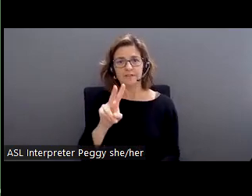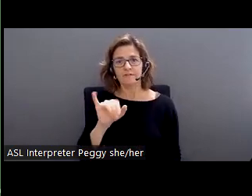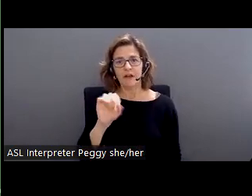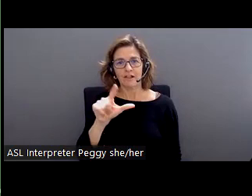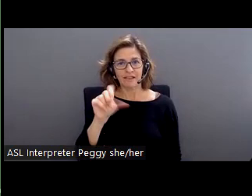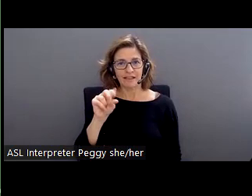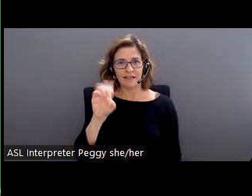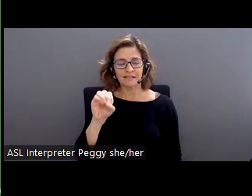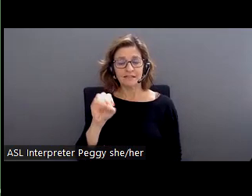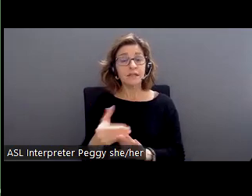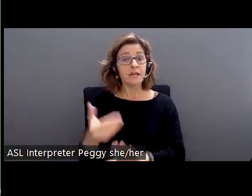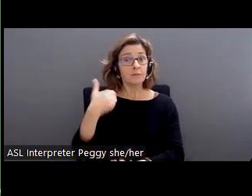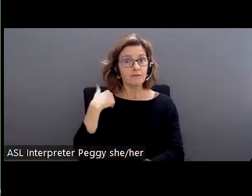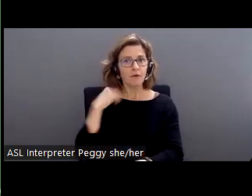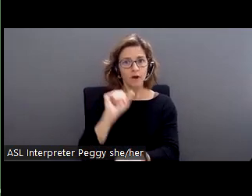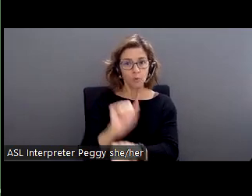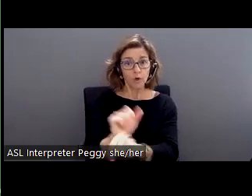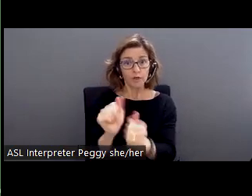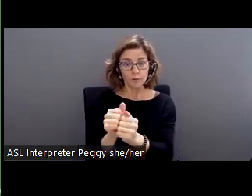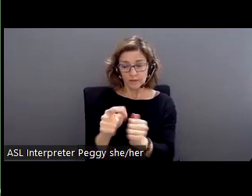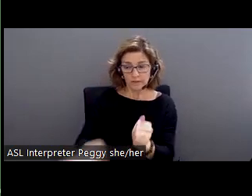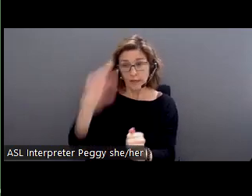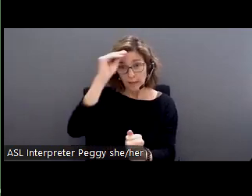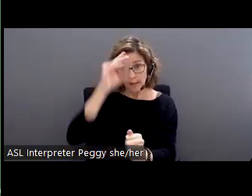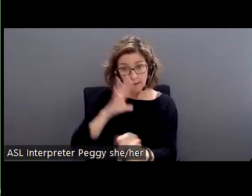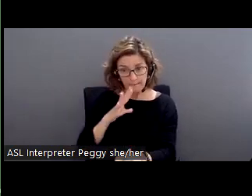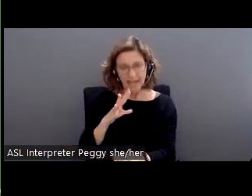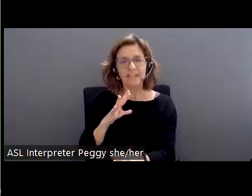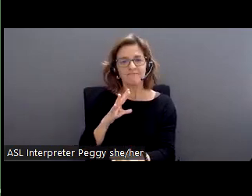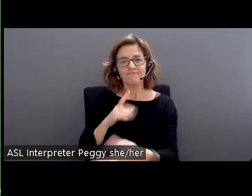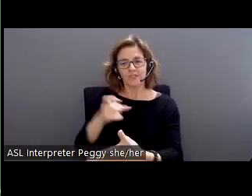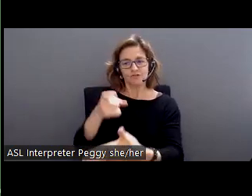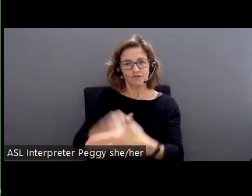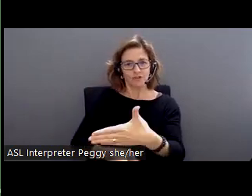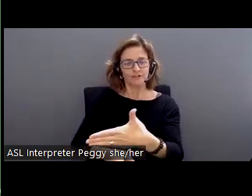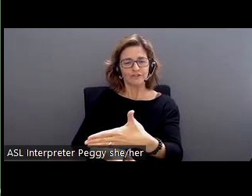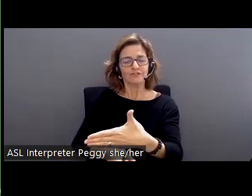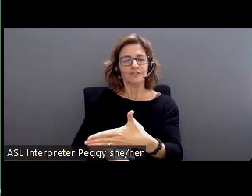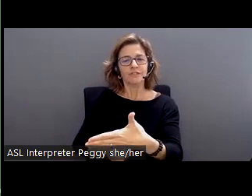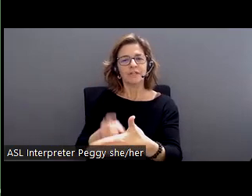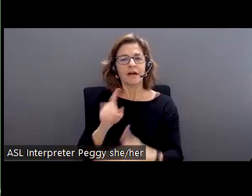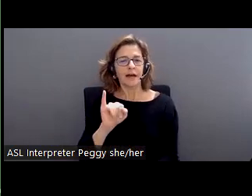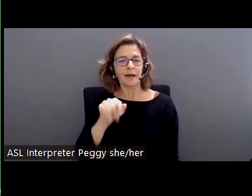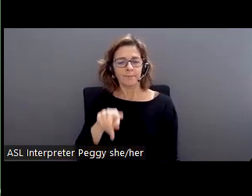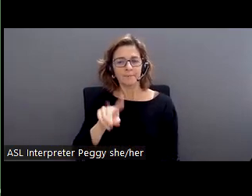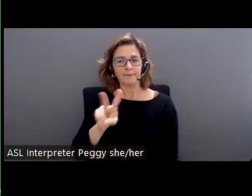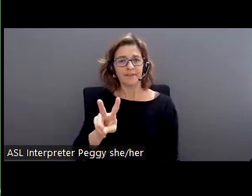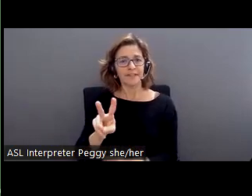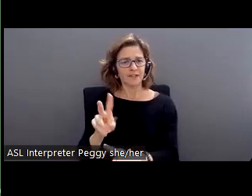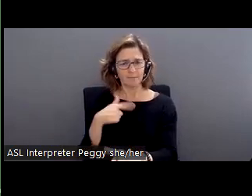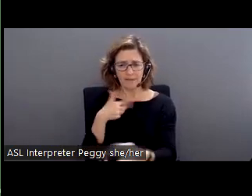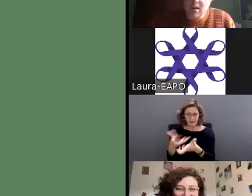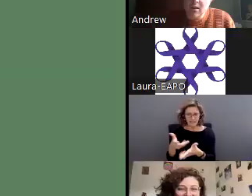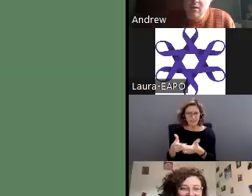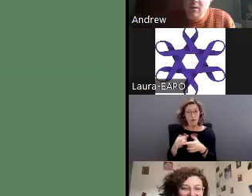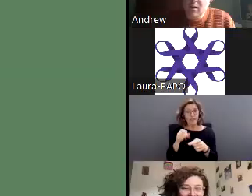been convicted of intimate partner violence. This is really close to my heart, so really excited to be here. Rebecca, did you